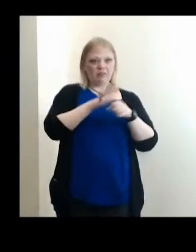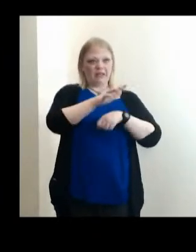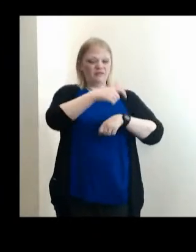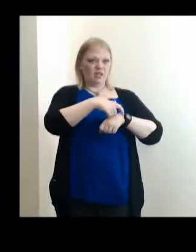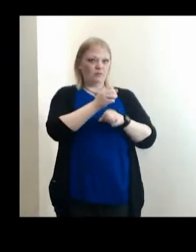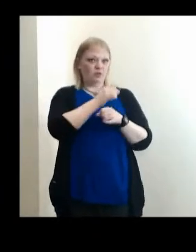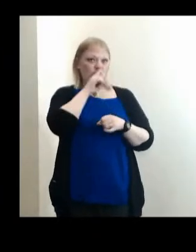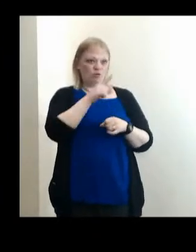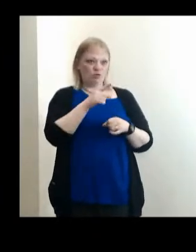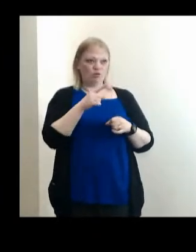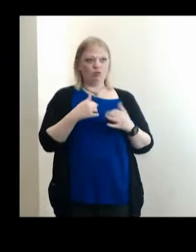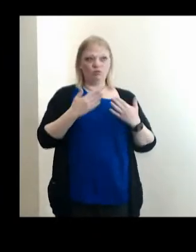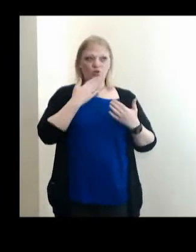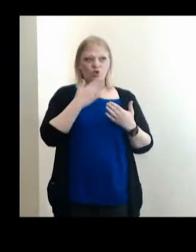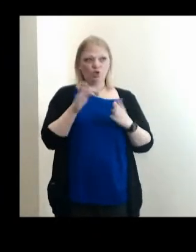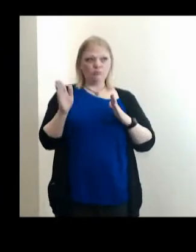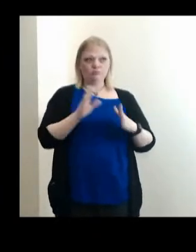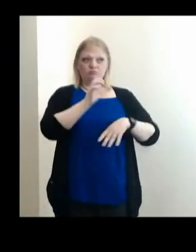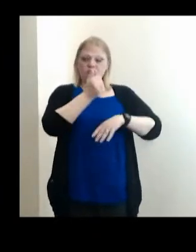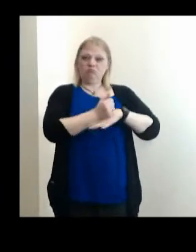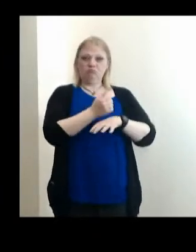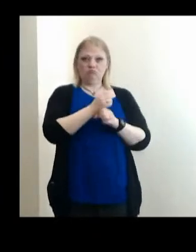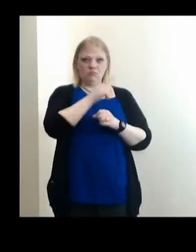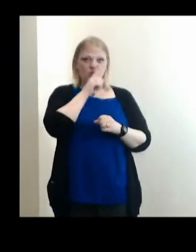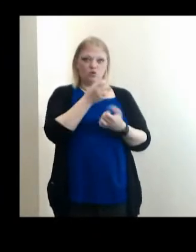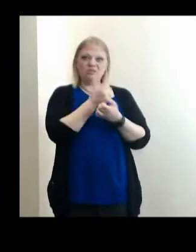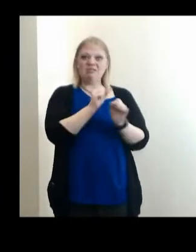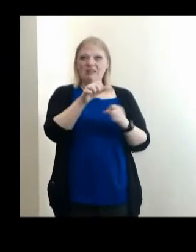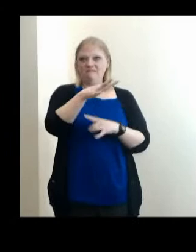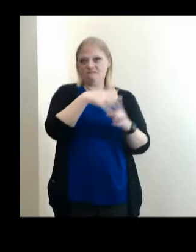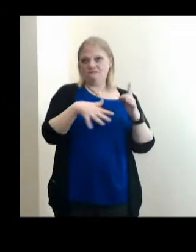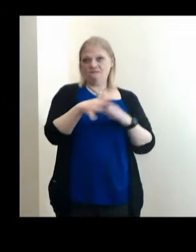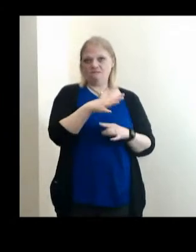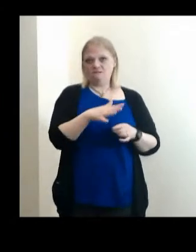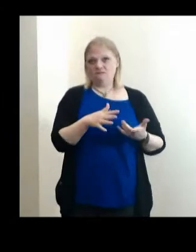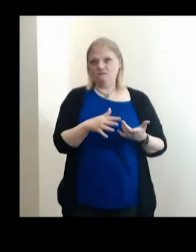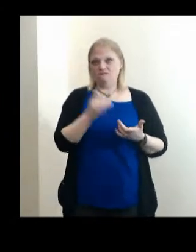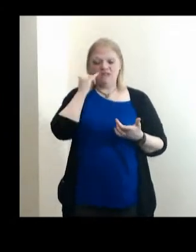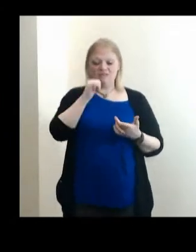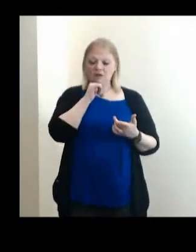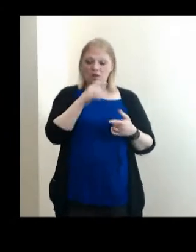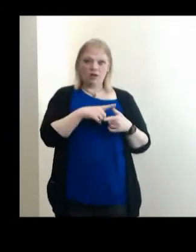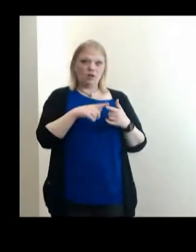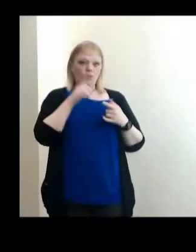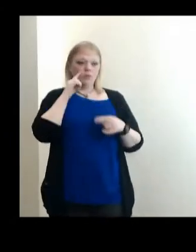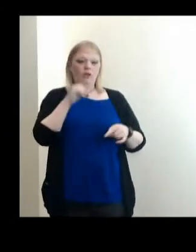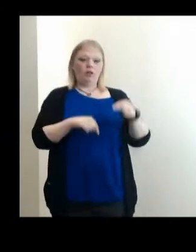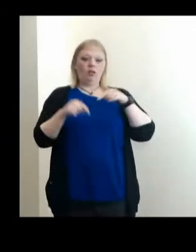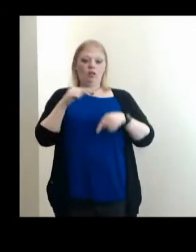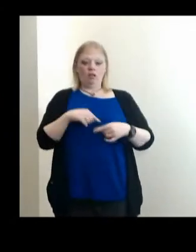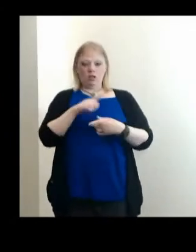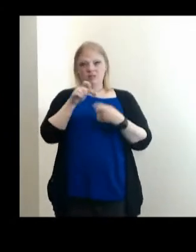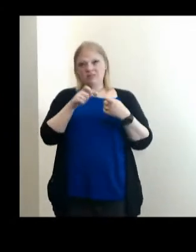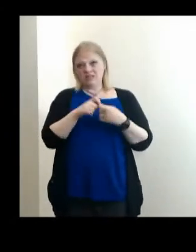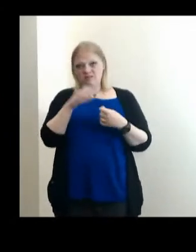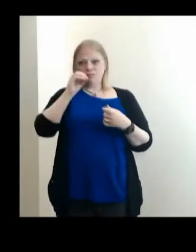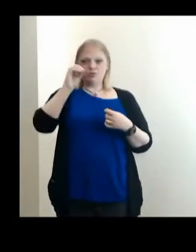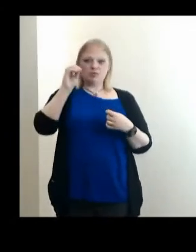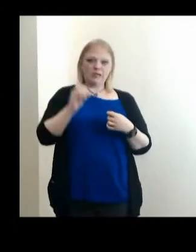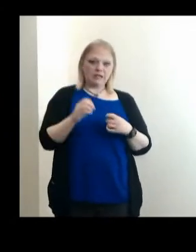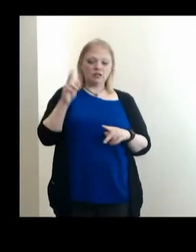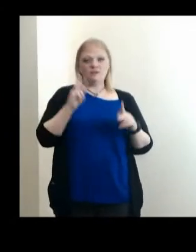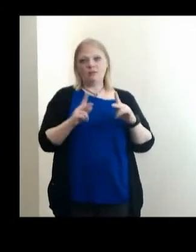a good mechanism in place to ensure that it is a safe environment. Otherwise, we're going to be going back to only a certain percentage of